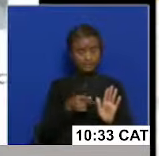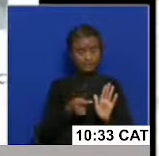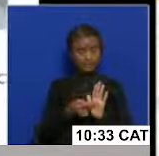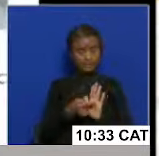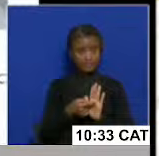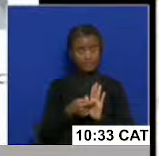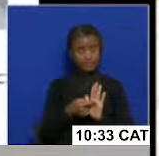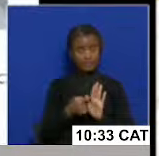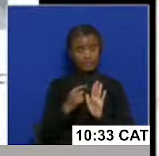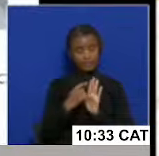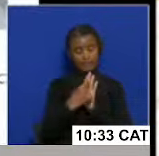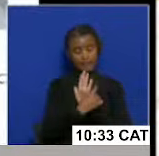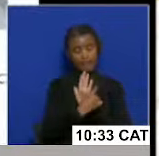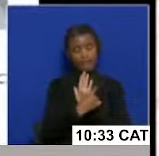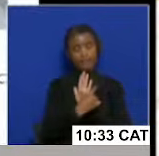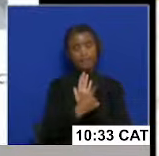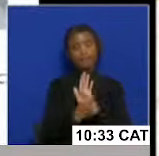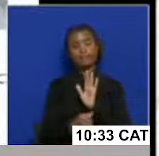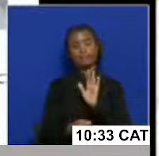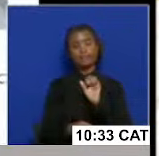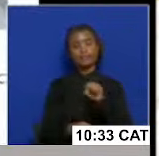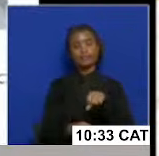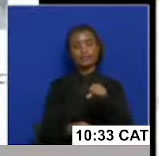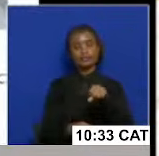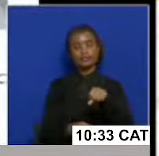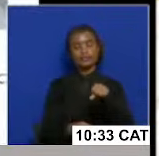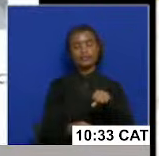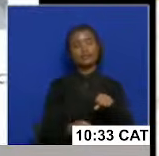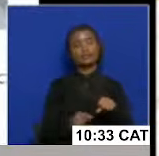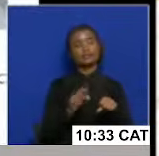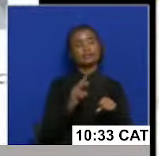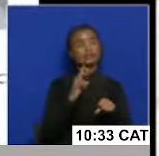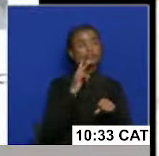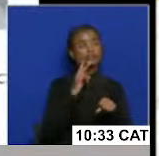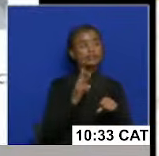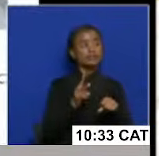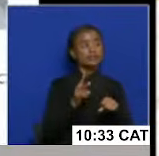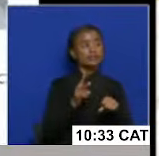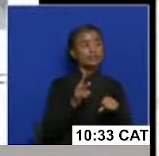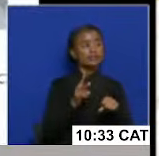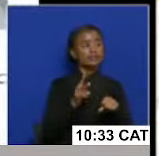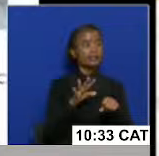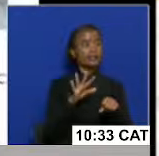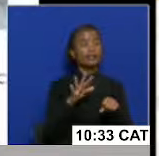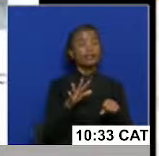Yes, That first Commissioner? picture. Do you see the 3 red arrows once more,